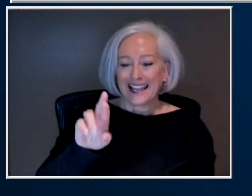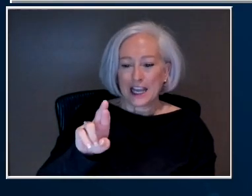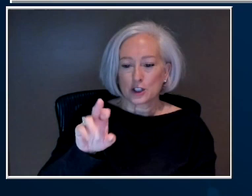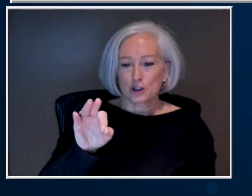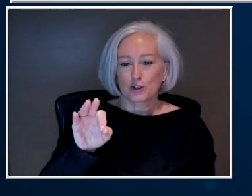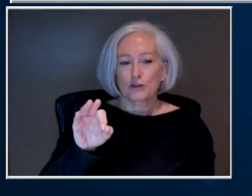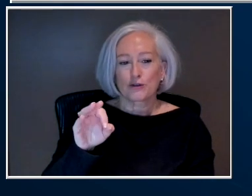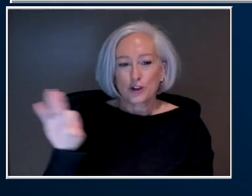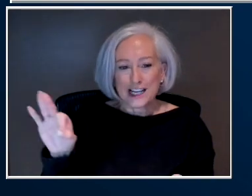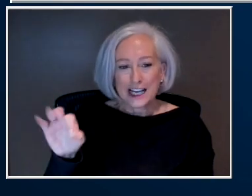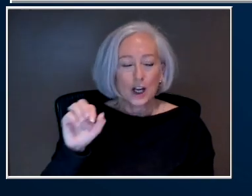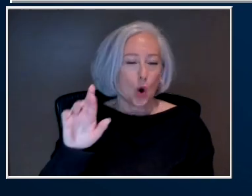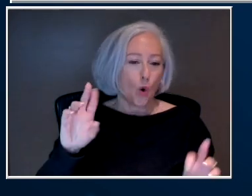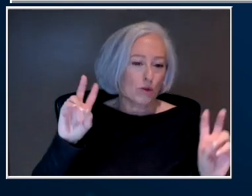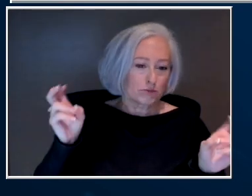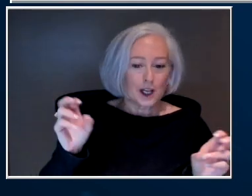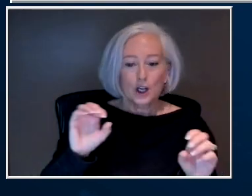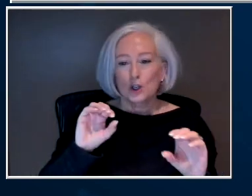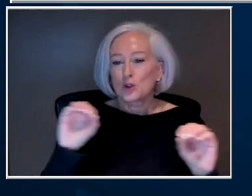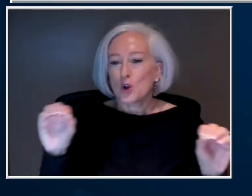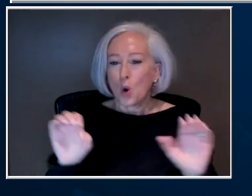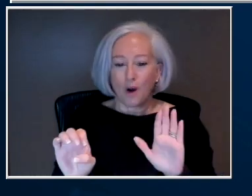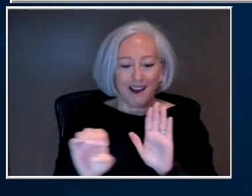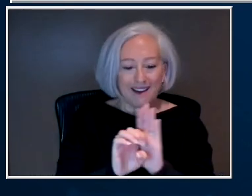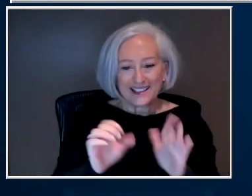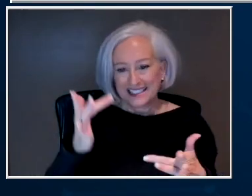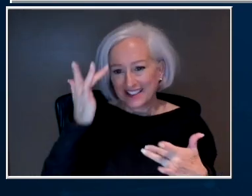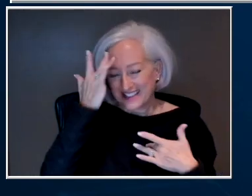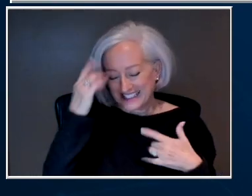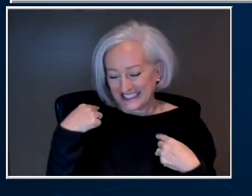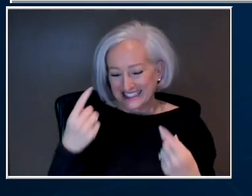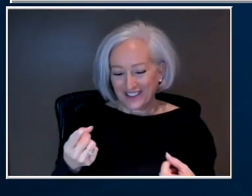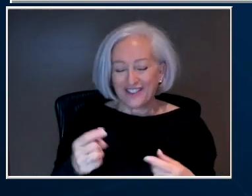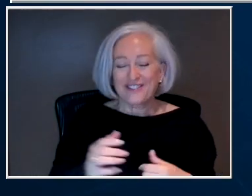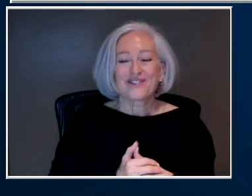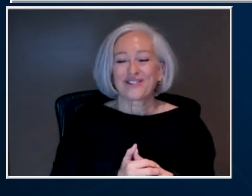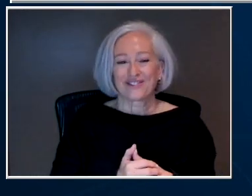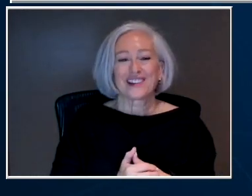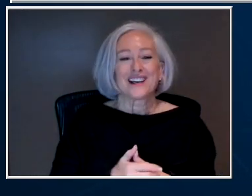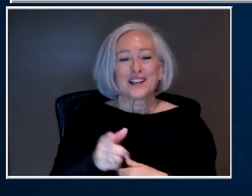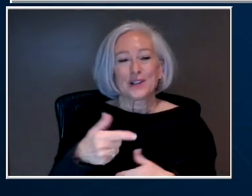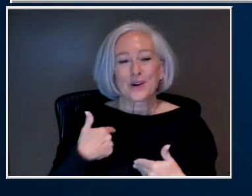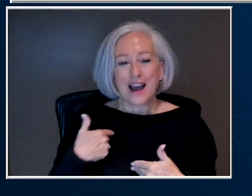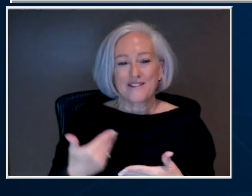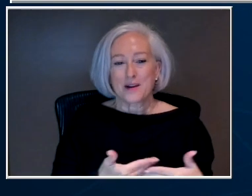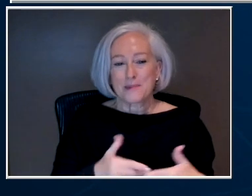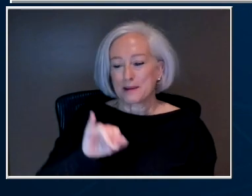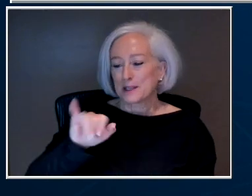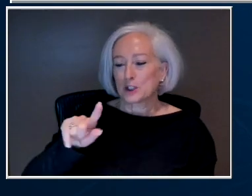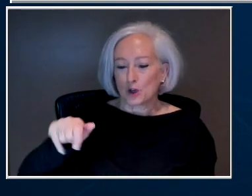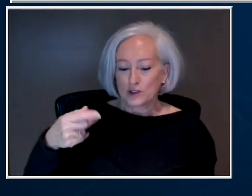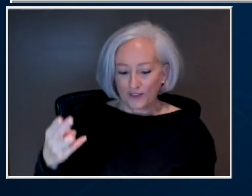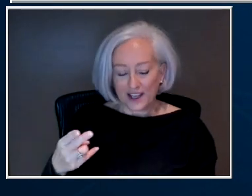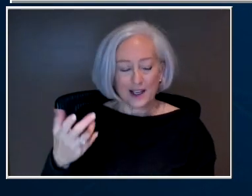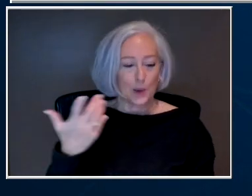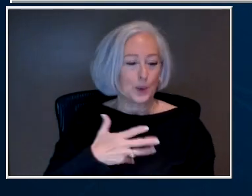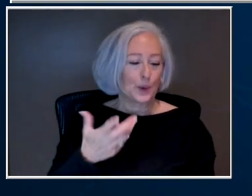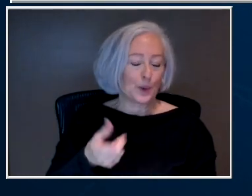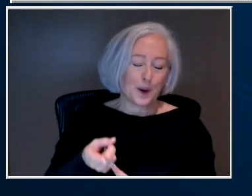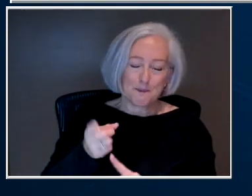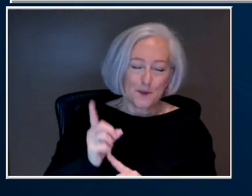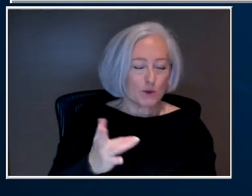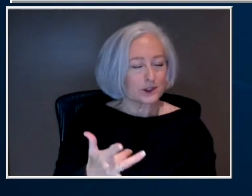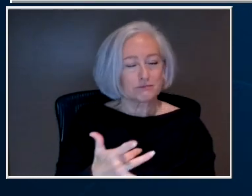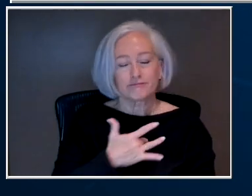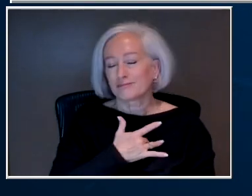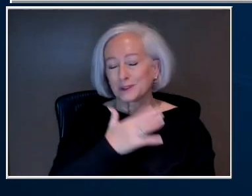point. You have little baby Josephine. It must be like a whirlwind moment of realizing from where you were to where you are